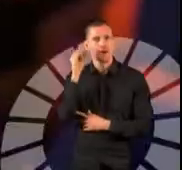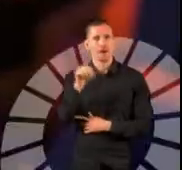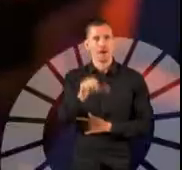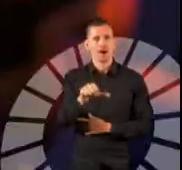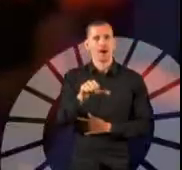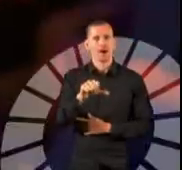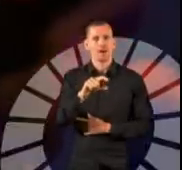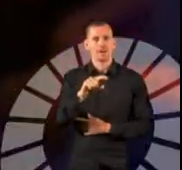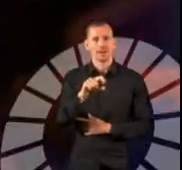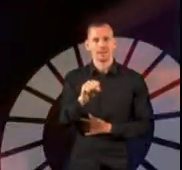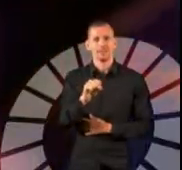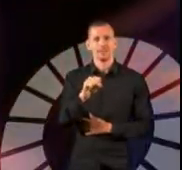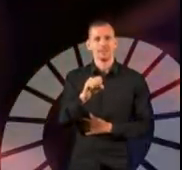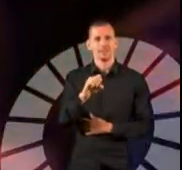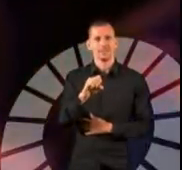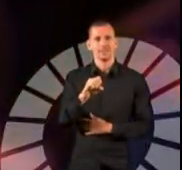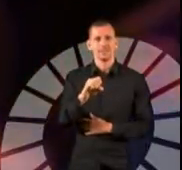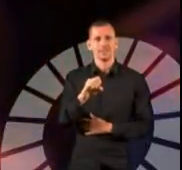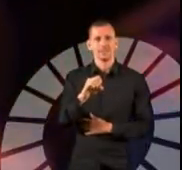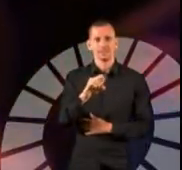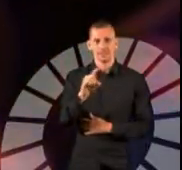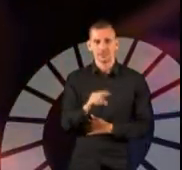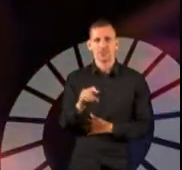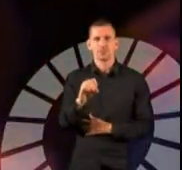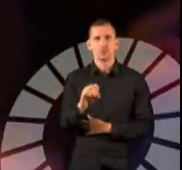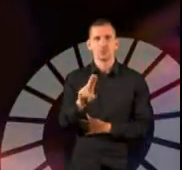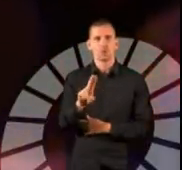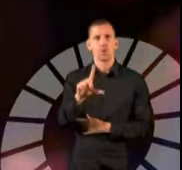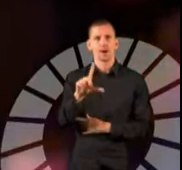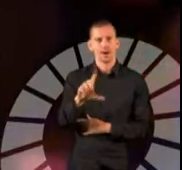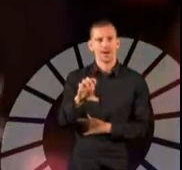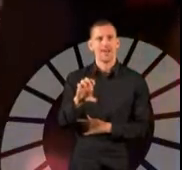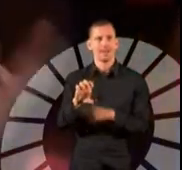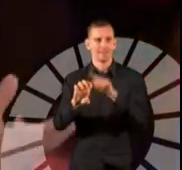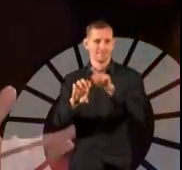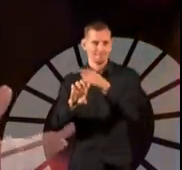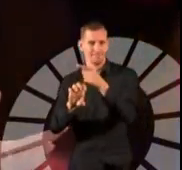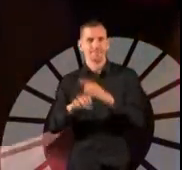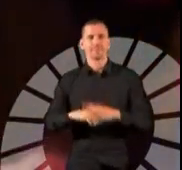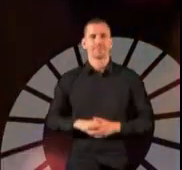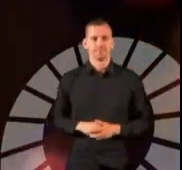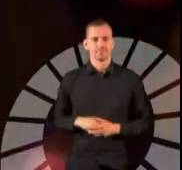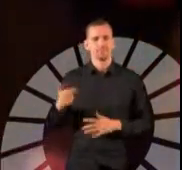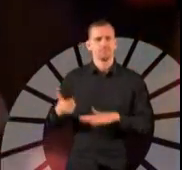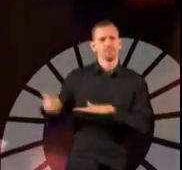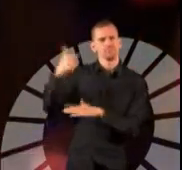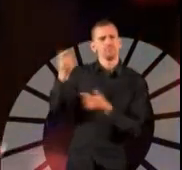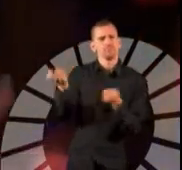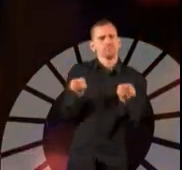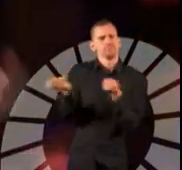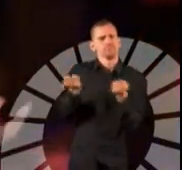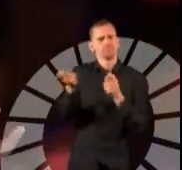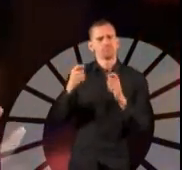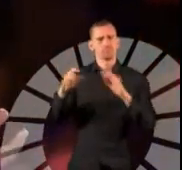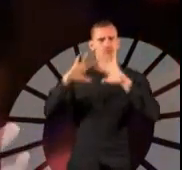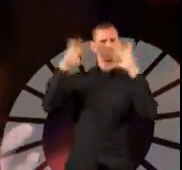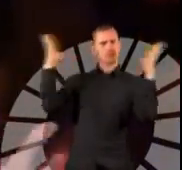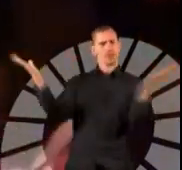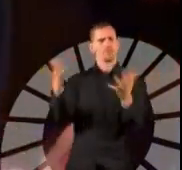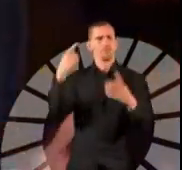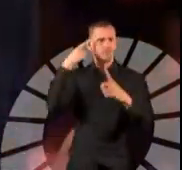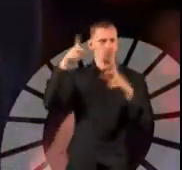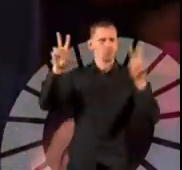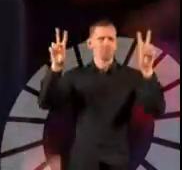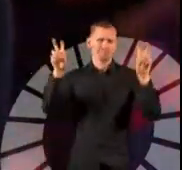Ozolé, who's Director General of UNESCO. Thank you very much. First of all, we could start On a positive note, if we look